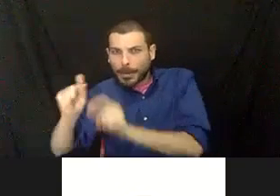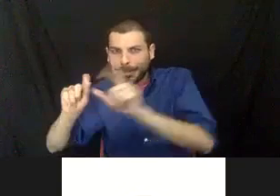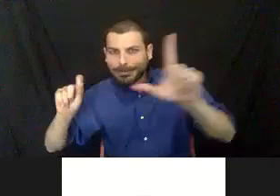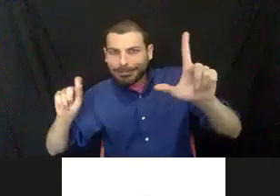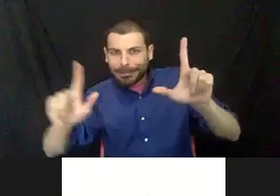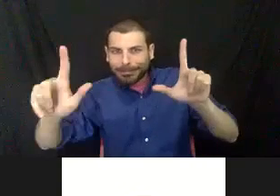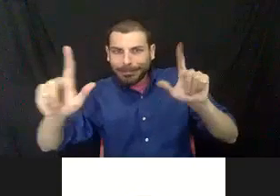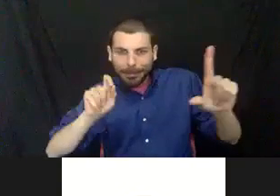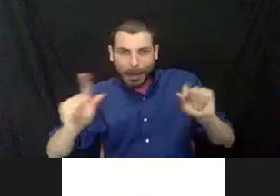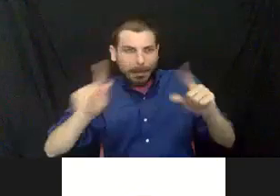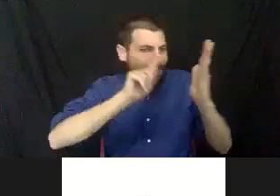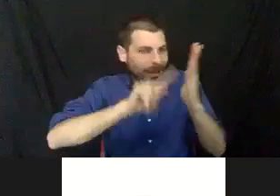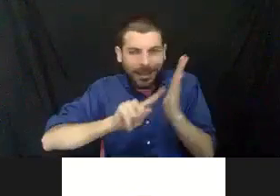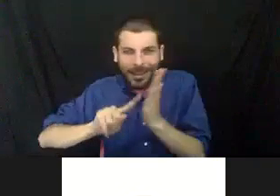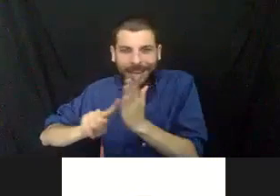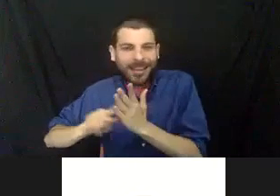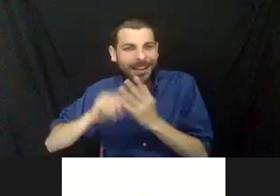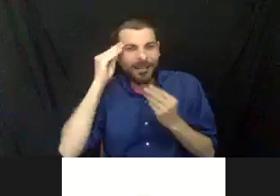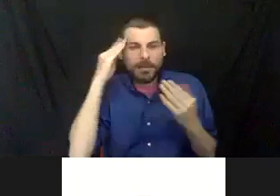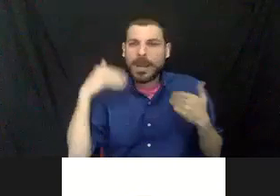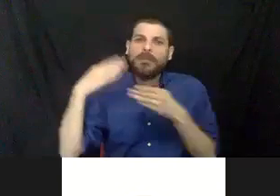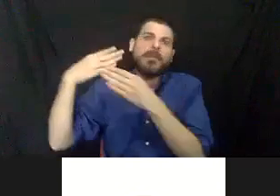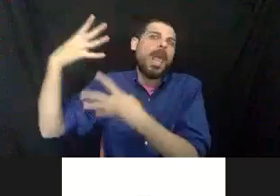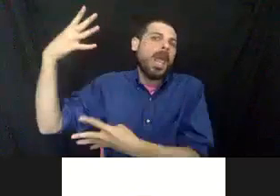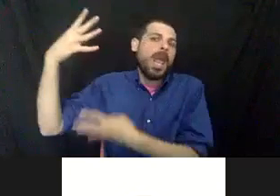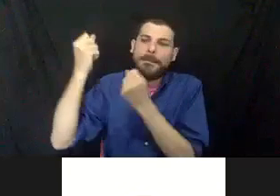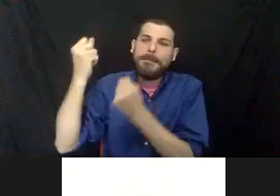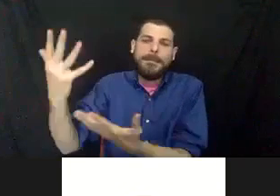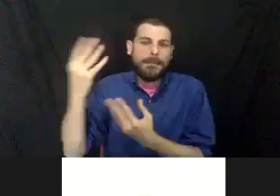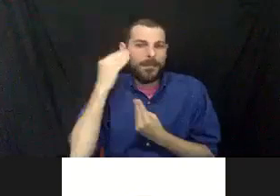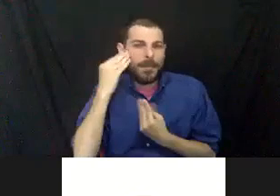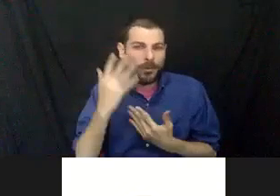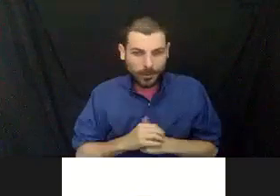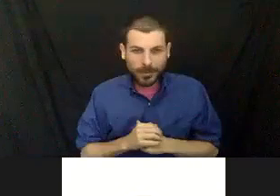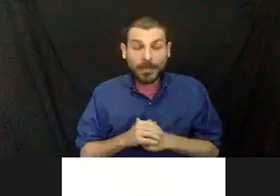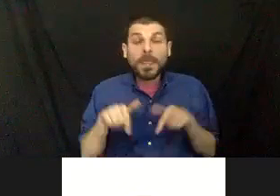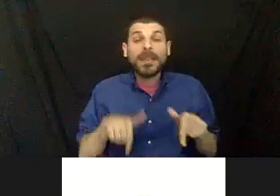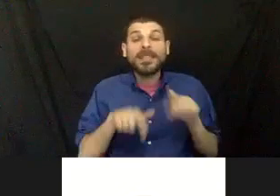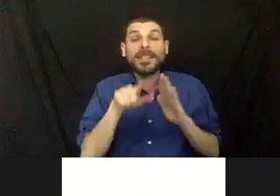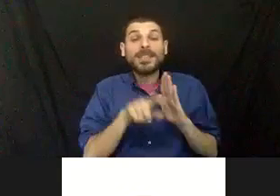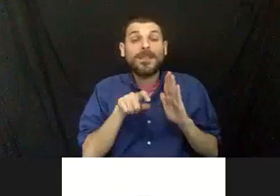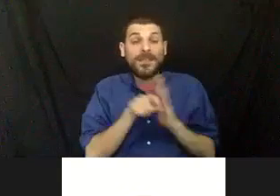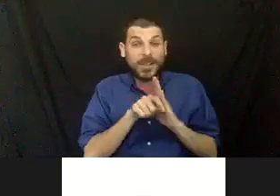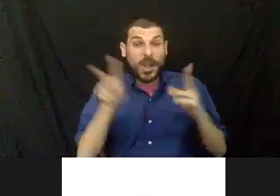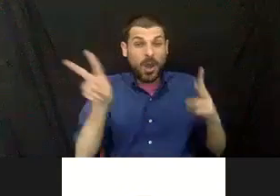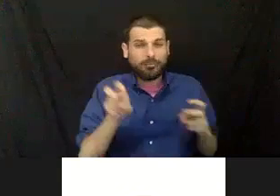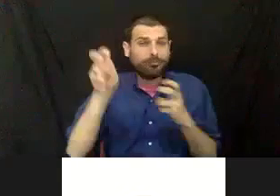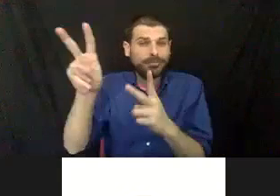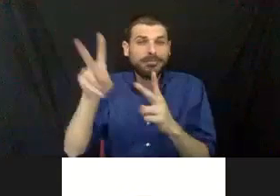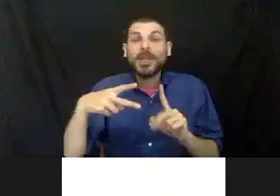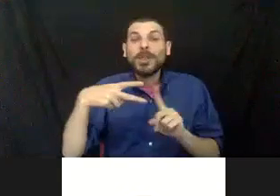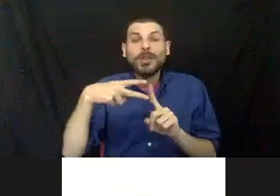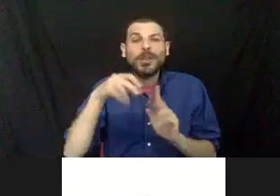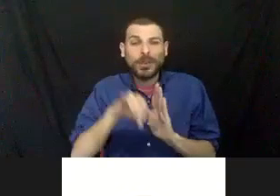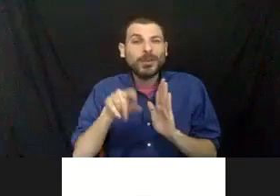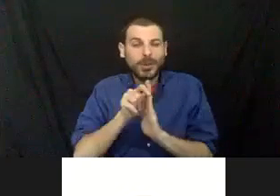available, because we've got a ton of links in here. So this video will also be uploaded onto YouTube, so you can